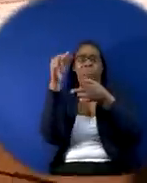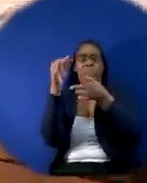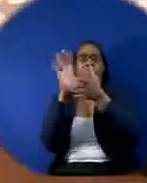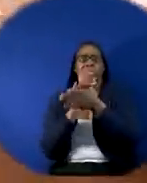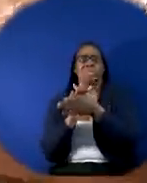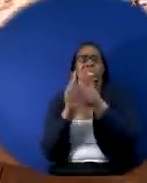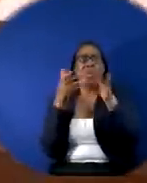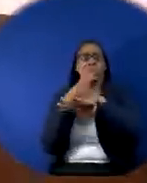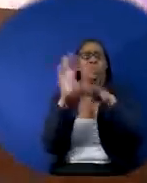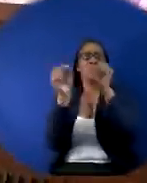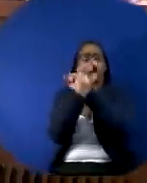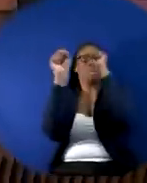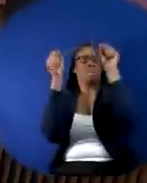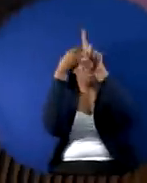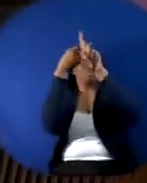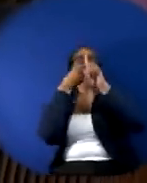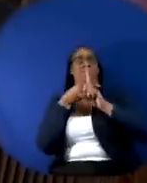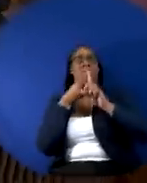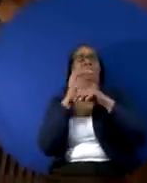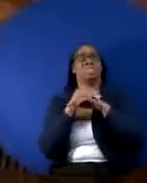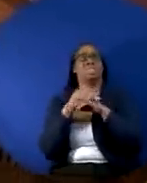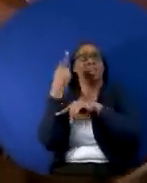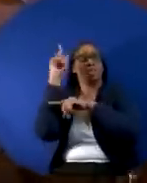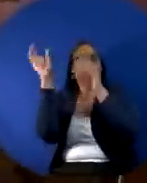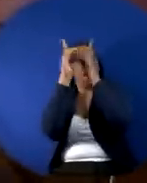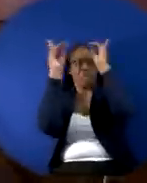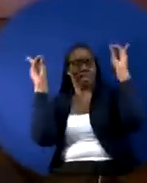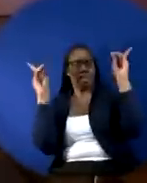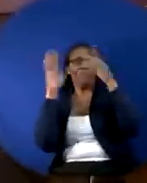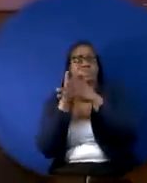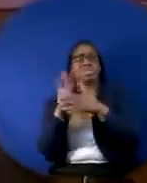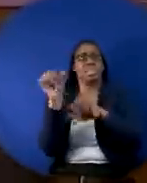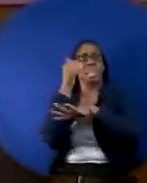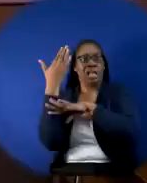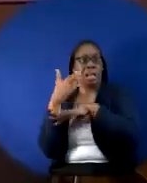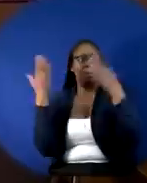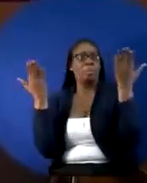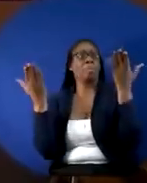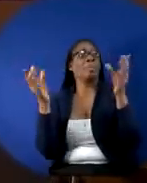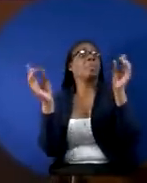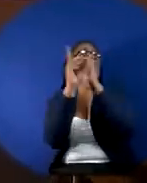your salvation, for your deliverance. Anybody been delivered?